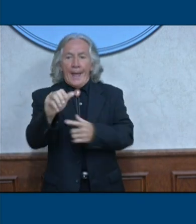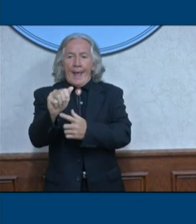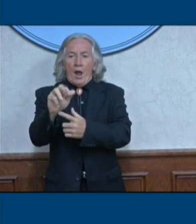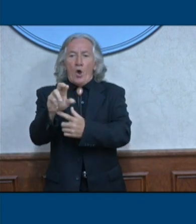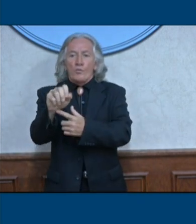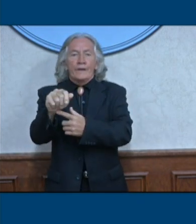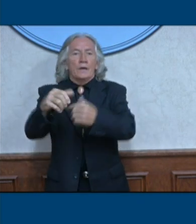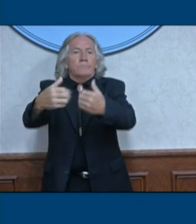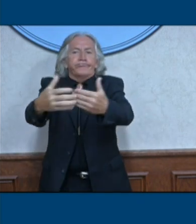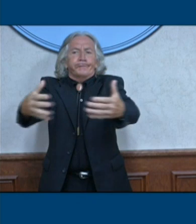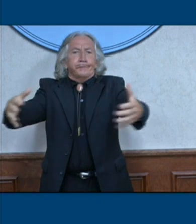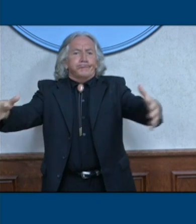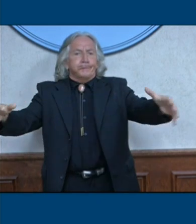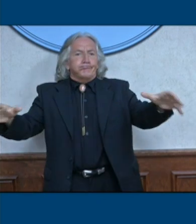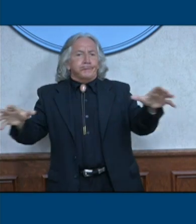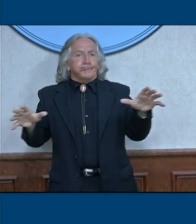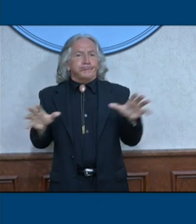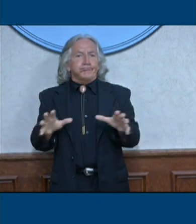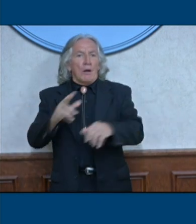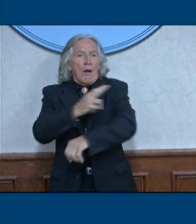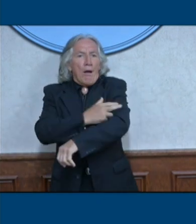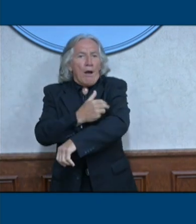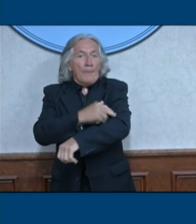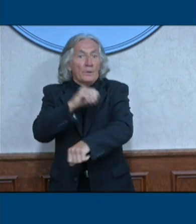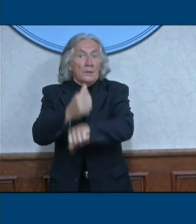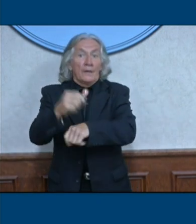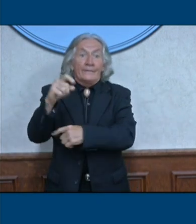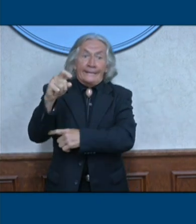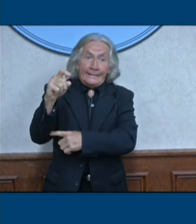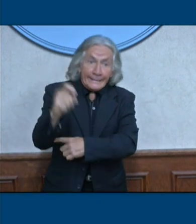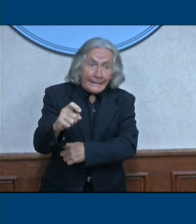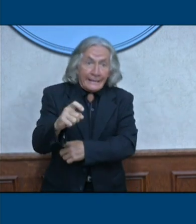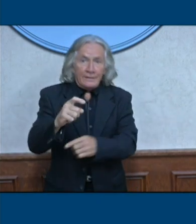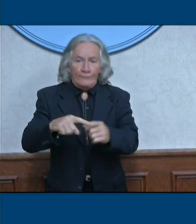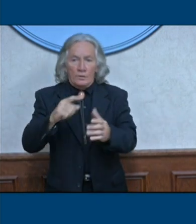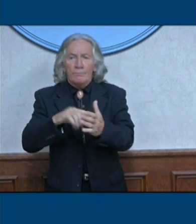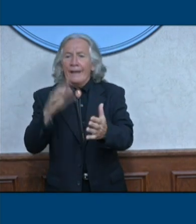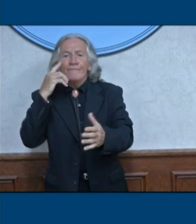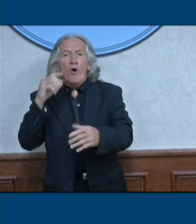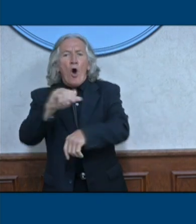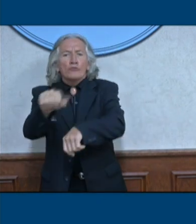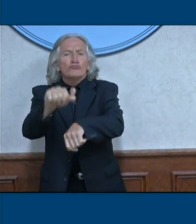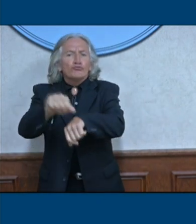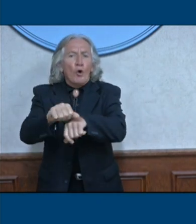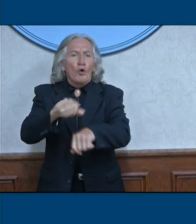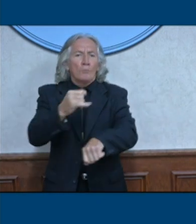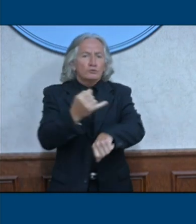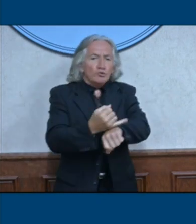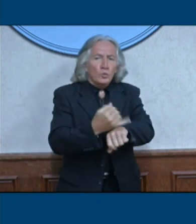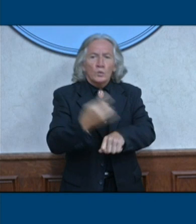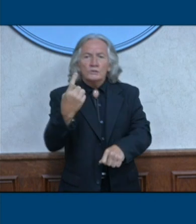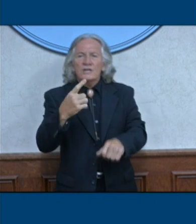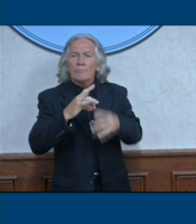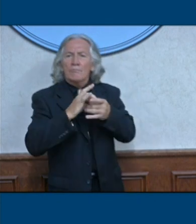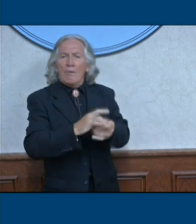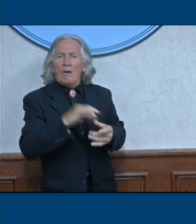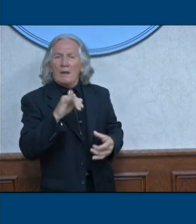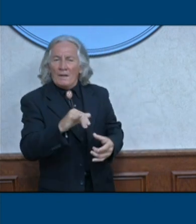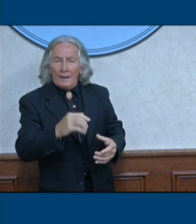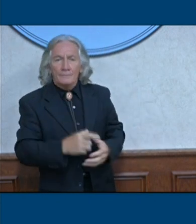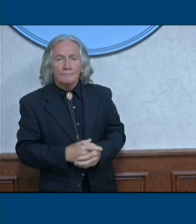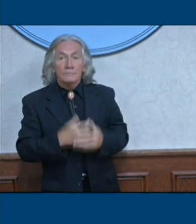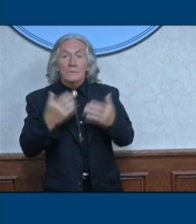arena hospital similar to what was at NRG, K. Bailey Hutchison, or the Freeman Auditorium, or the Freeman Center in San